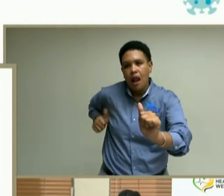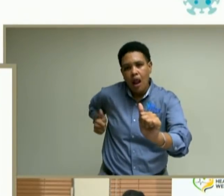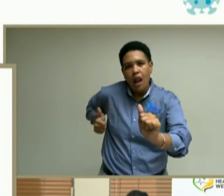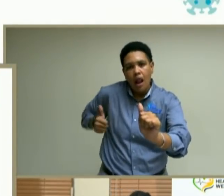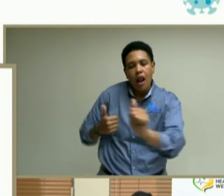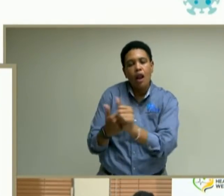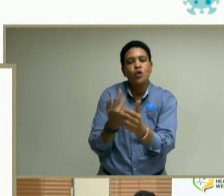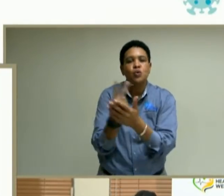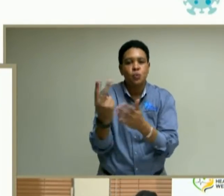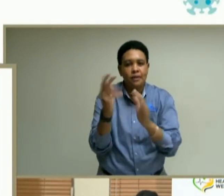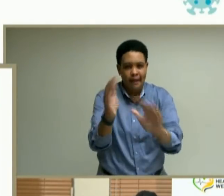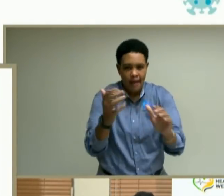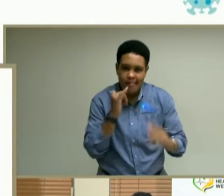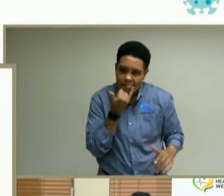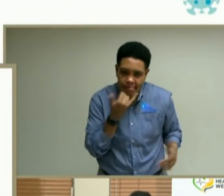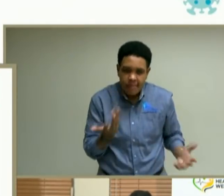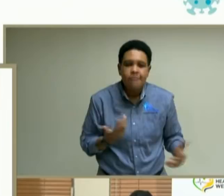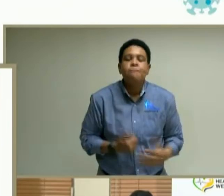cases.